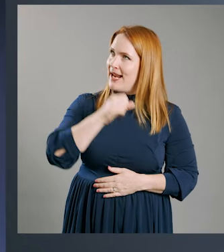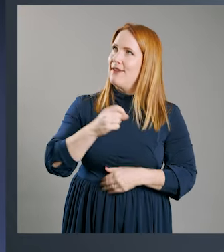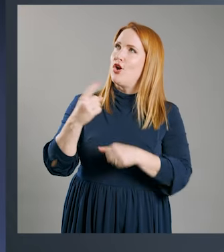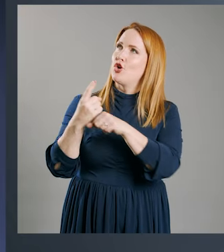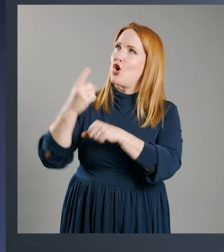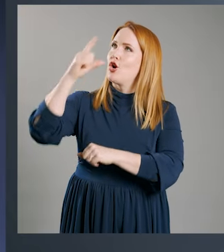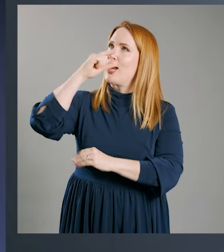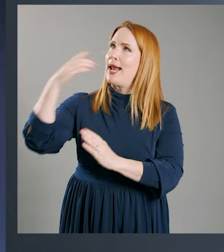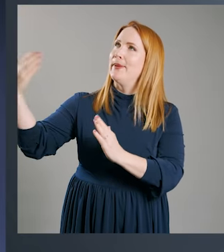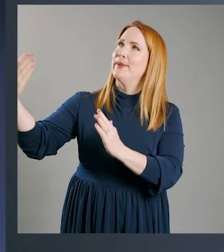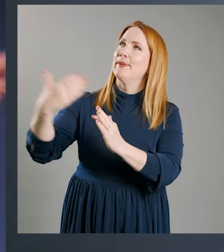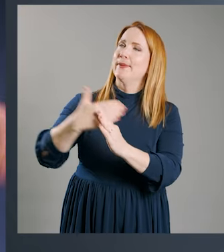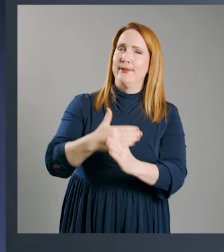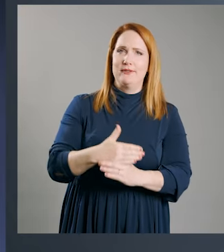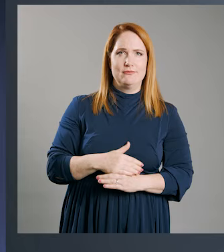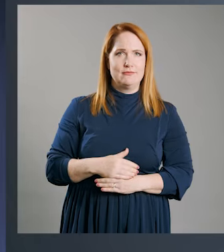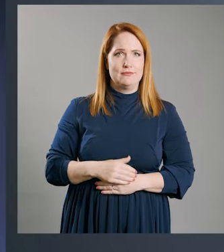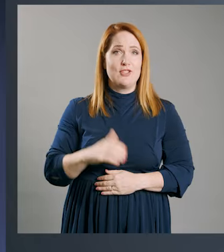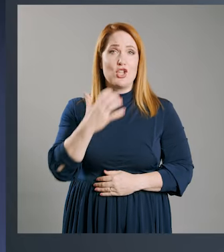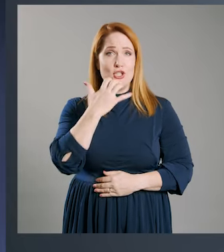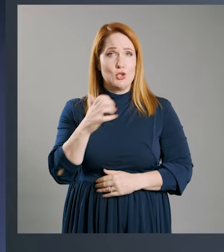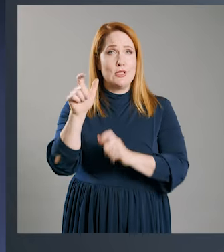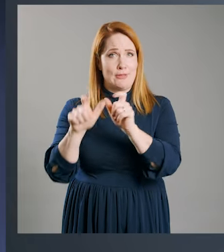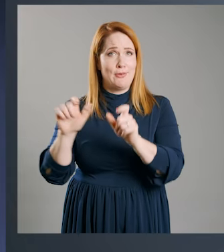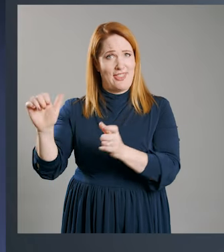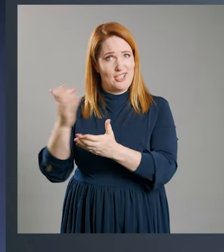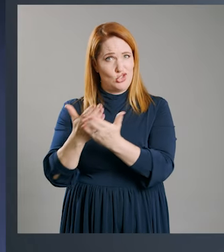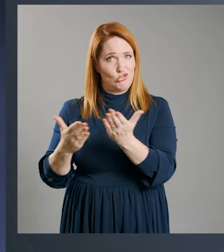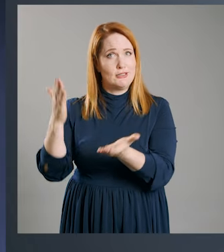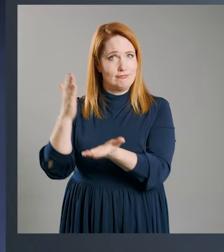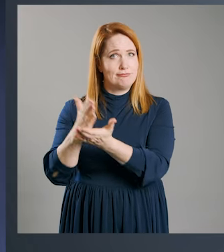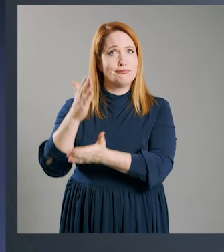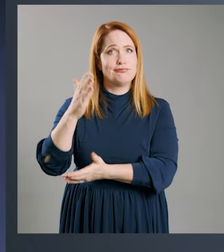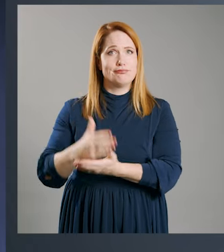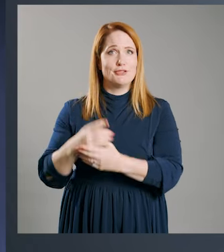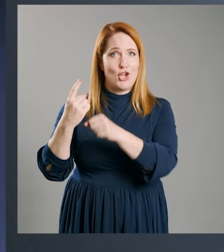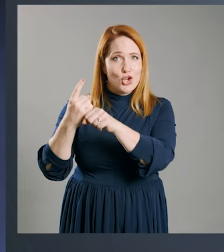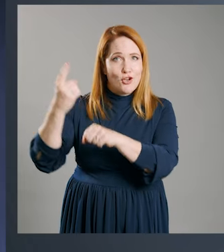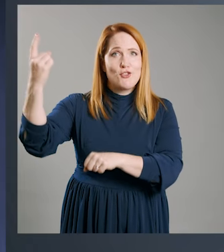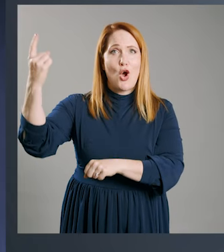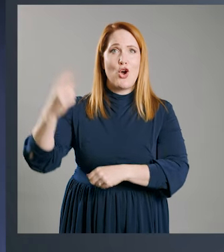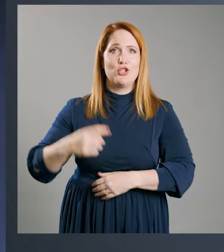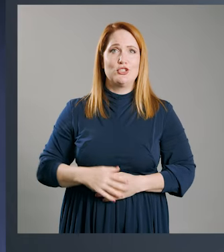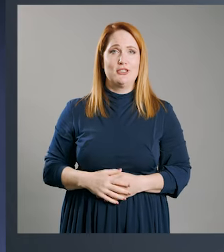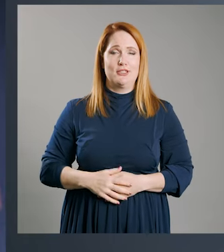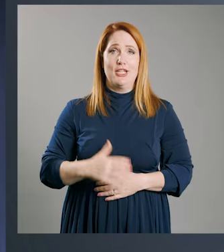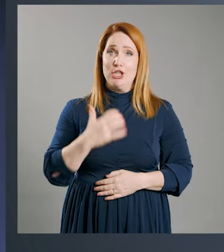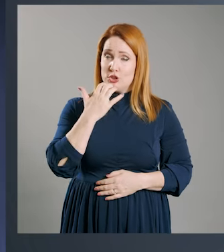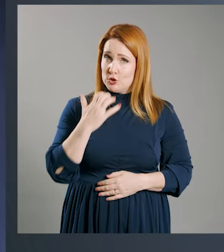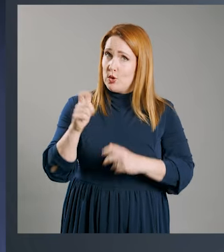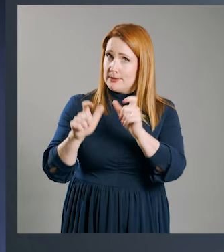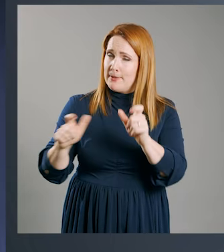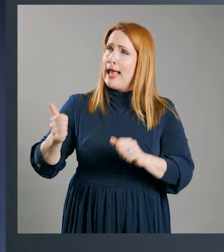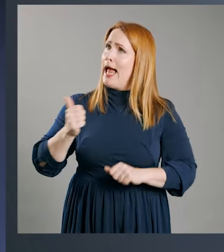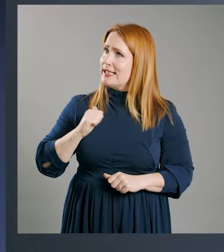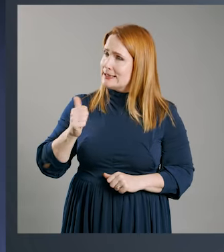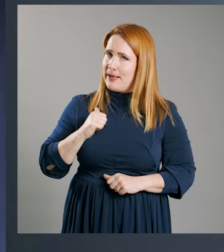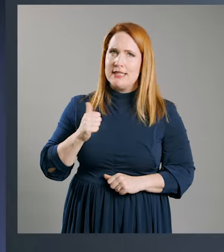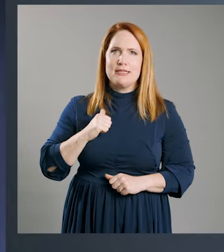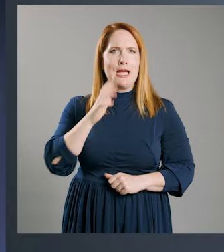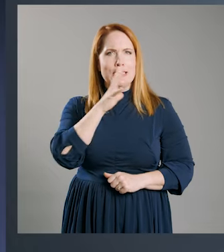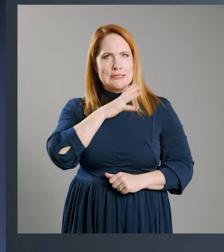God's intervention. It was their story. The Jewish people, it was their story of God. And they were expectant